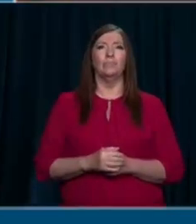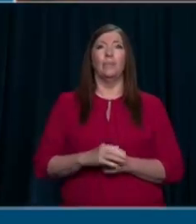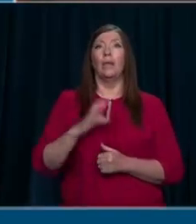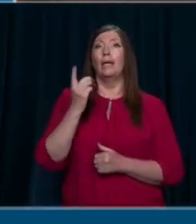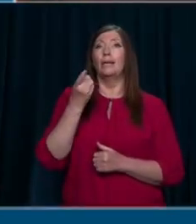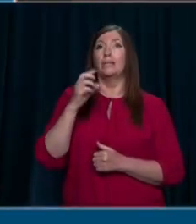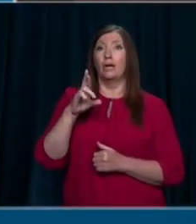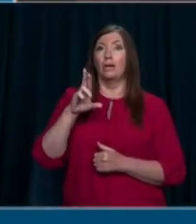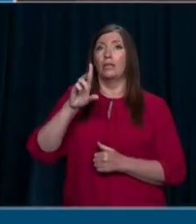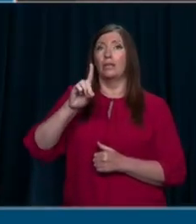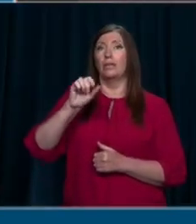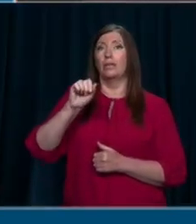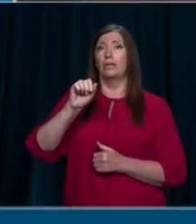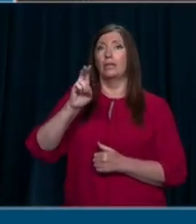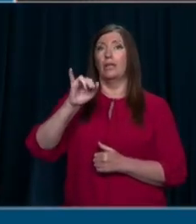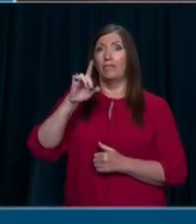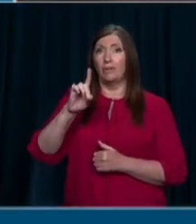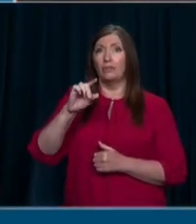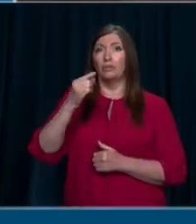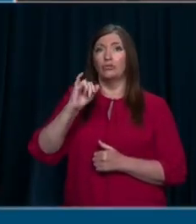Dr. David Giles,